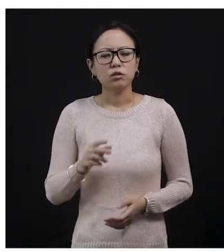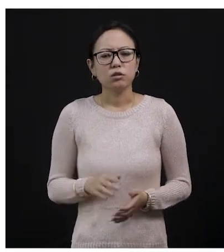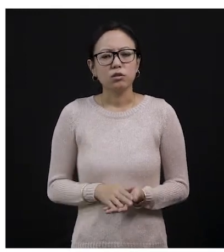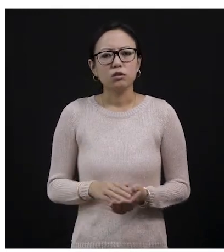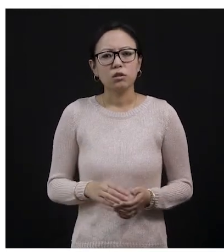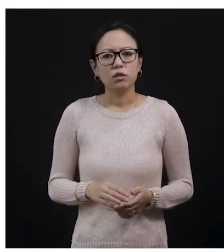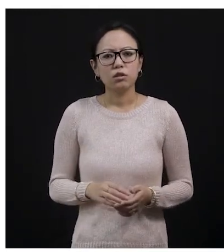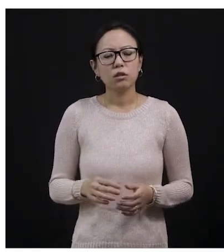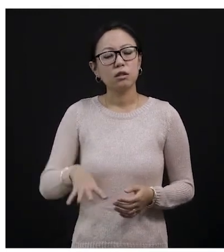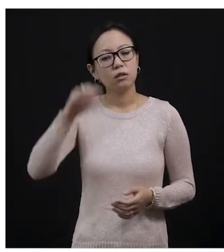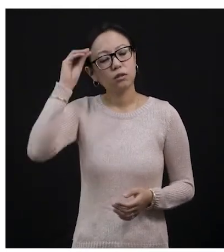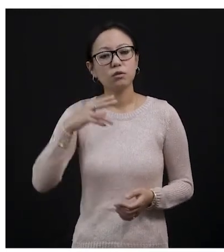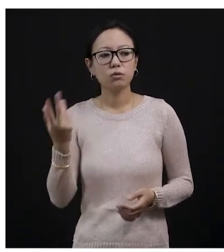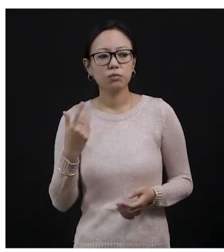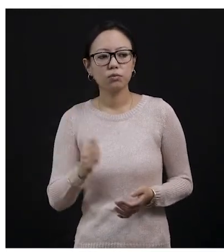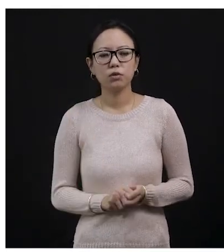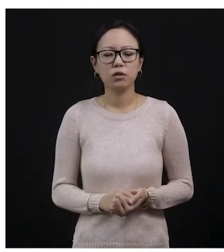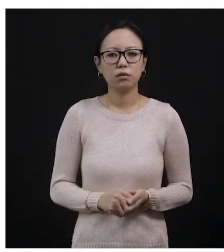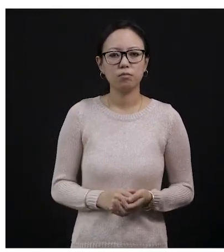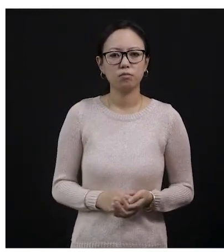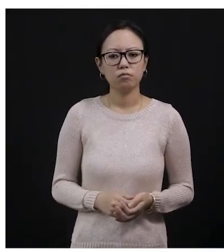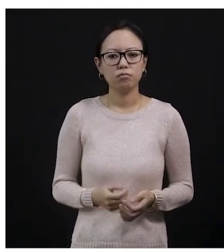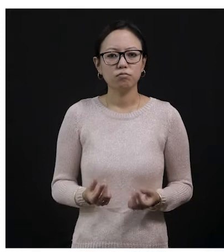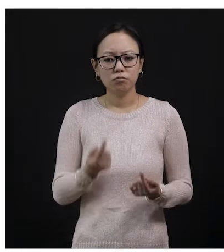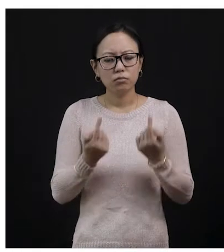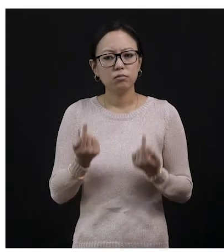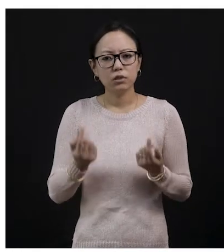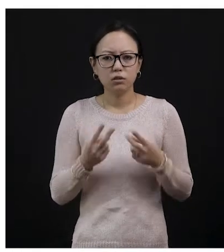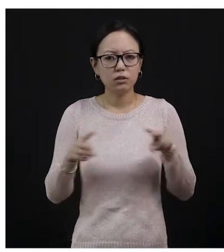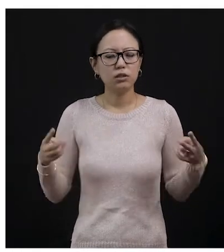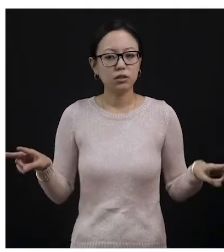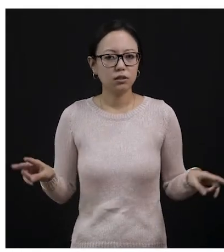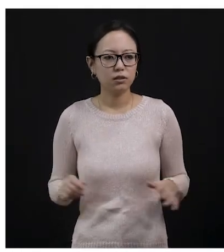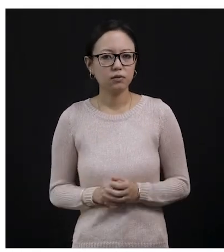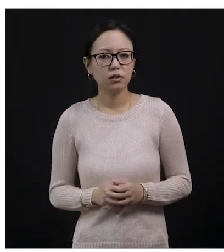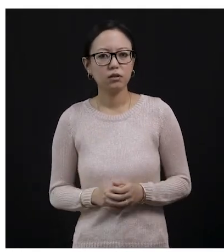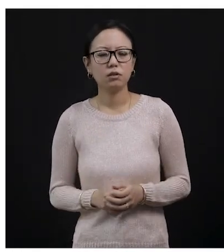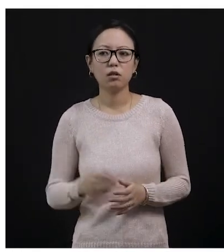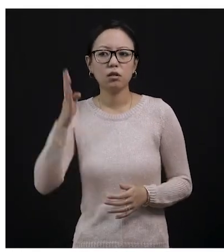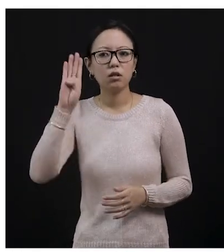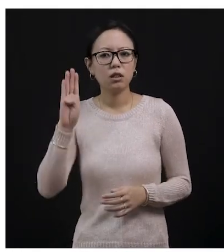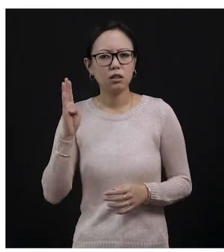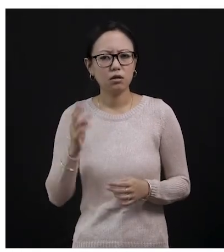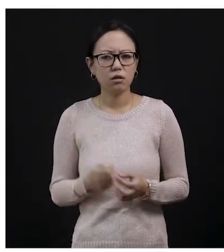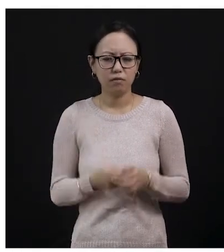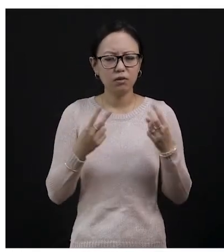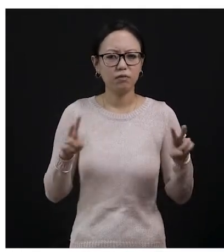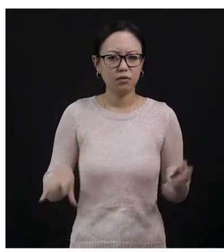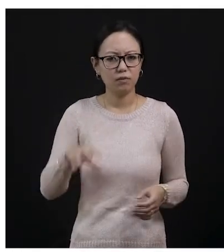the different parts of a leaf. Do you still remember the petiole, lamina, veins,